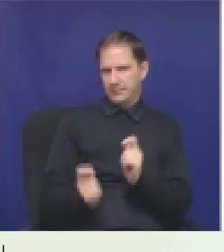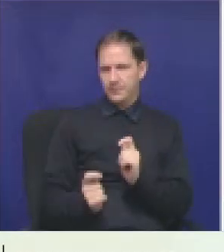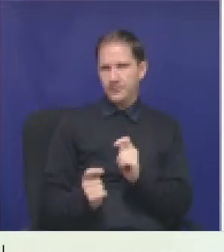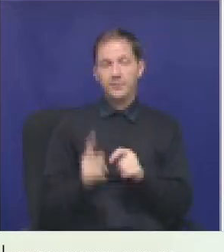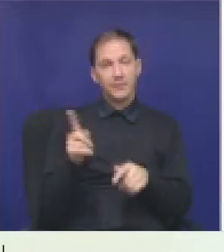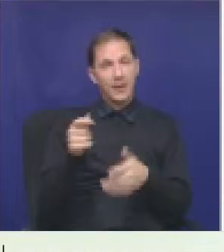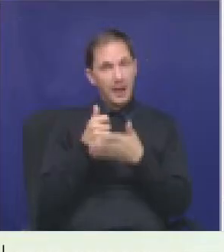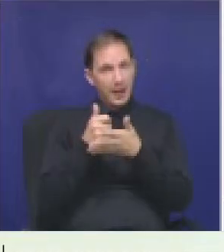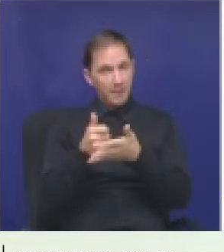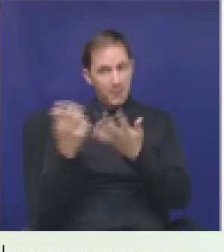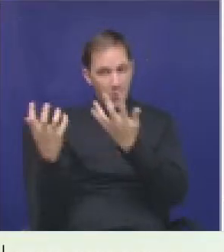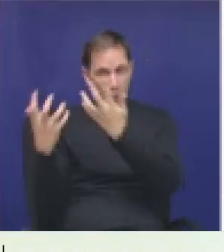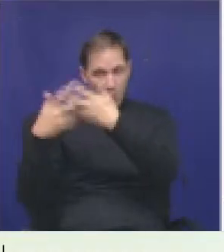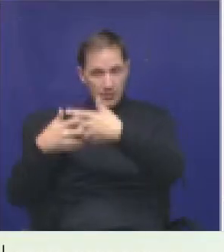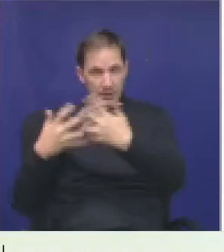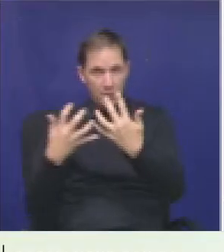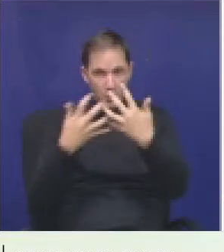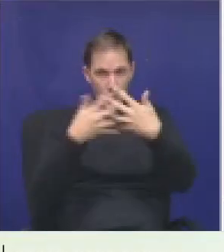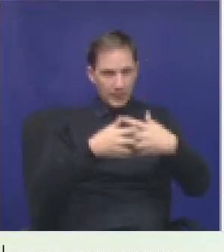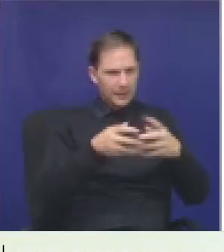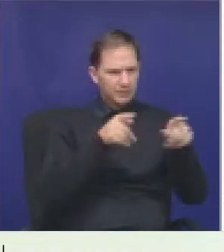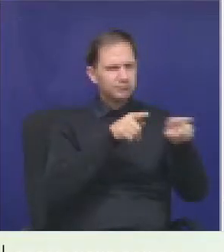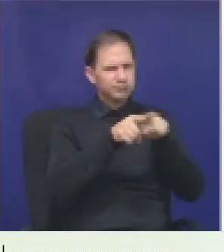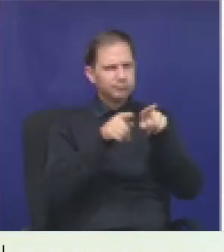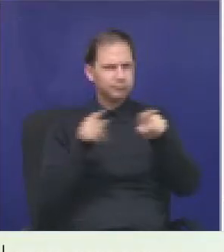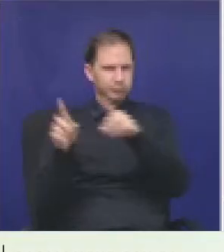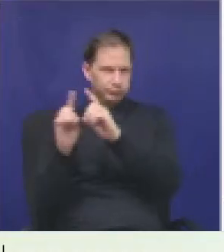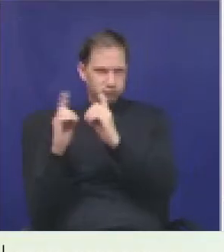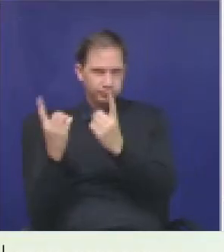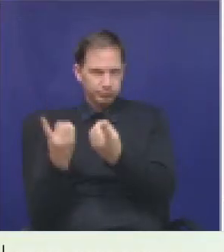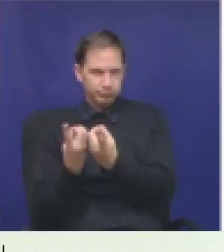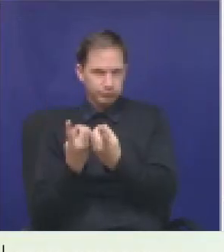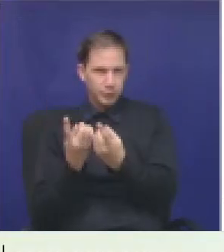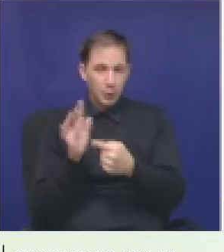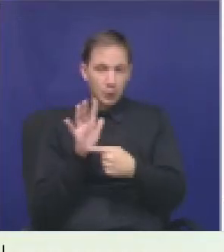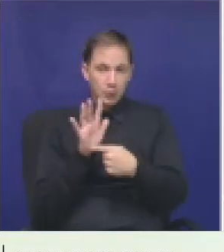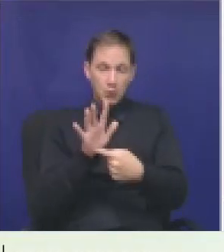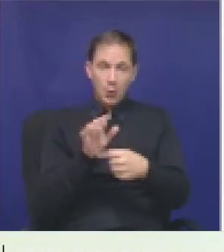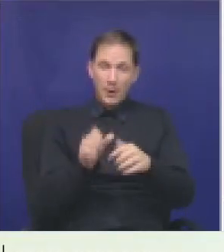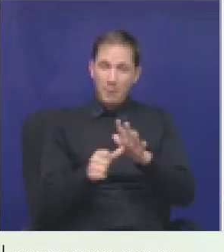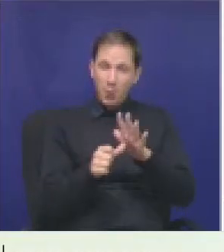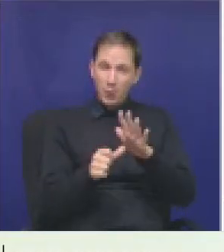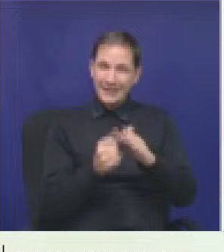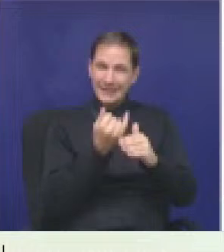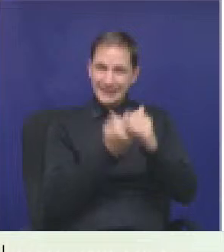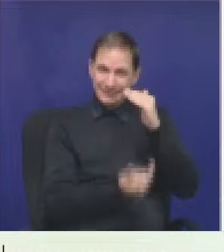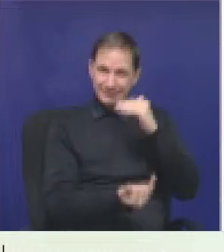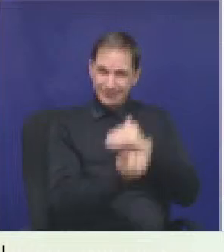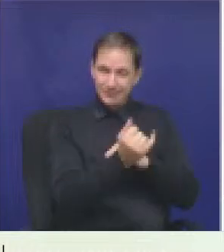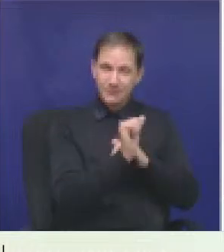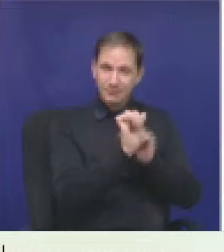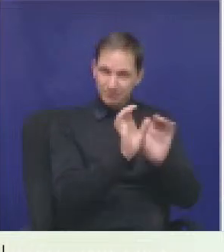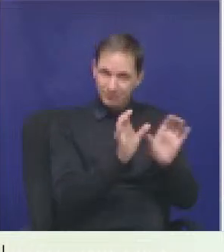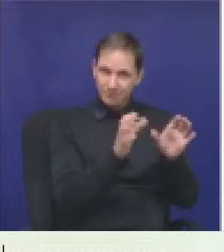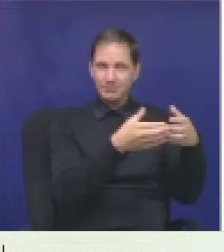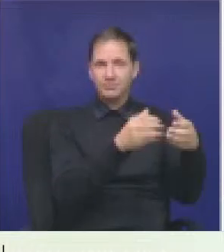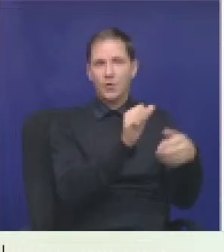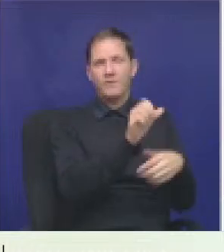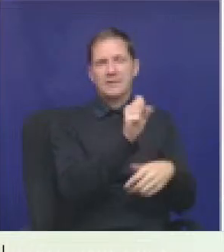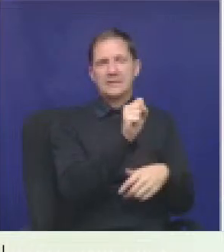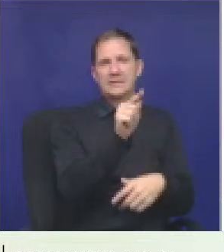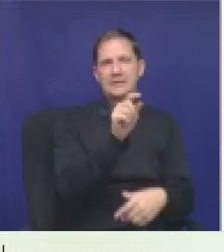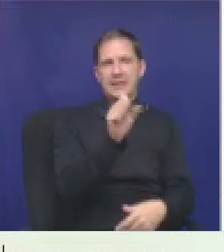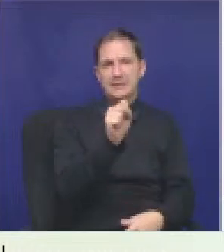across government and enshrines the professional independence required for statistical credibility. Let us not